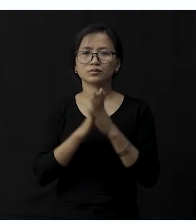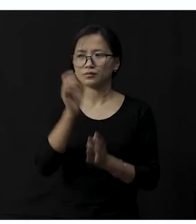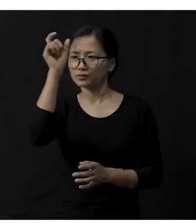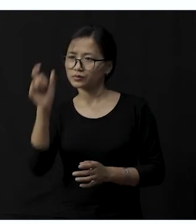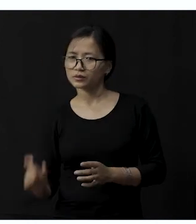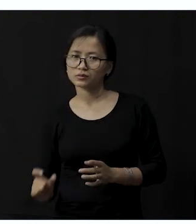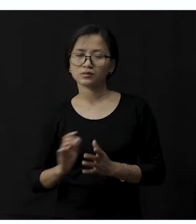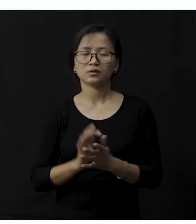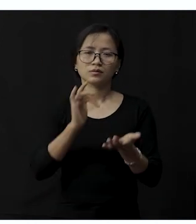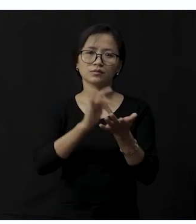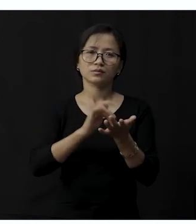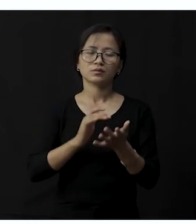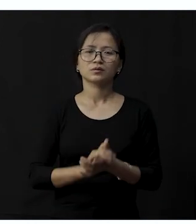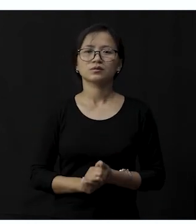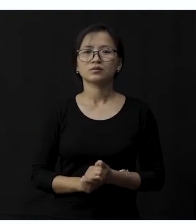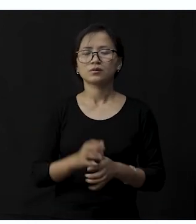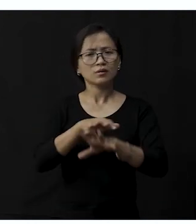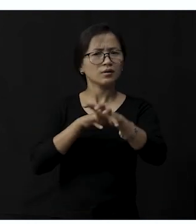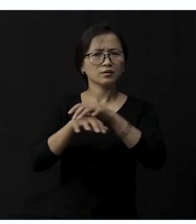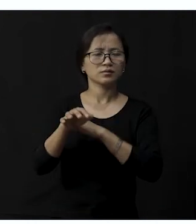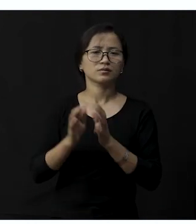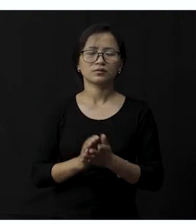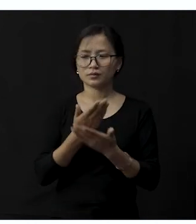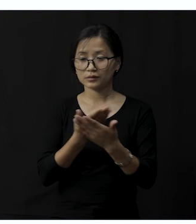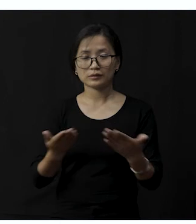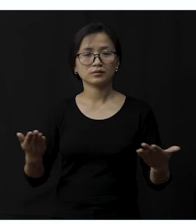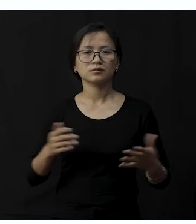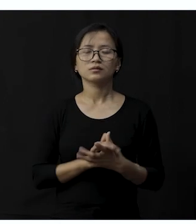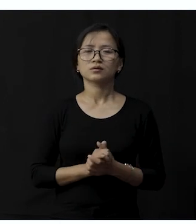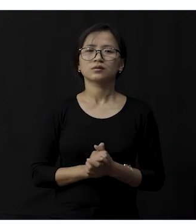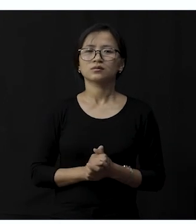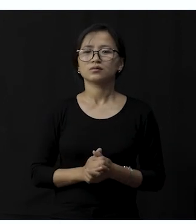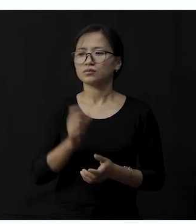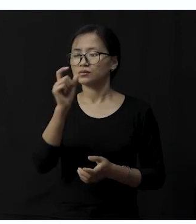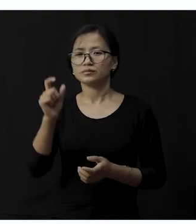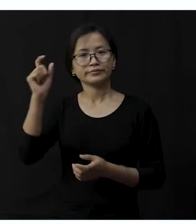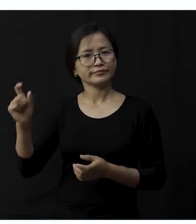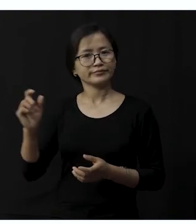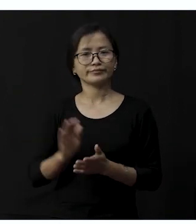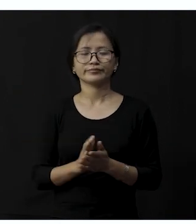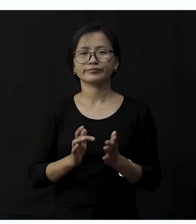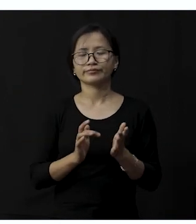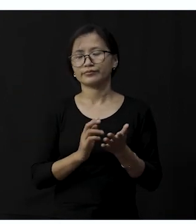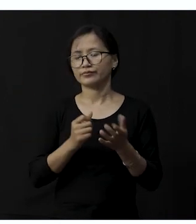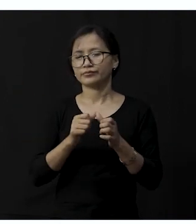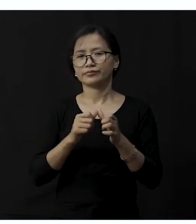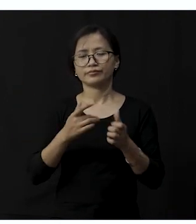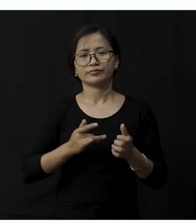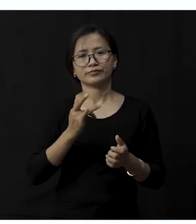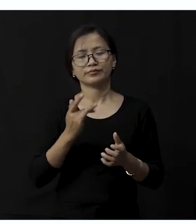describe a person, a place or animal or a thing, we call those words as